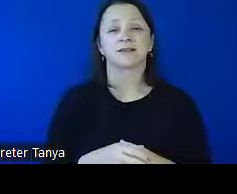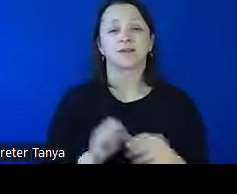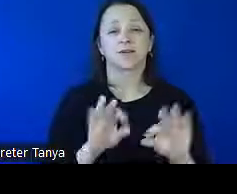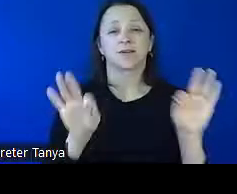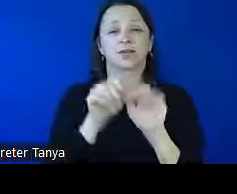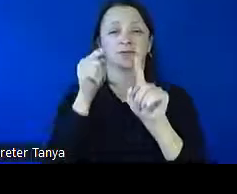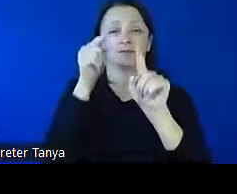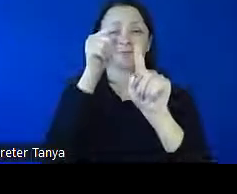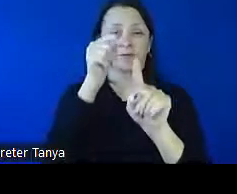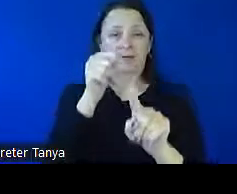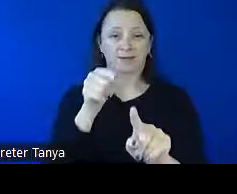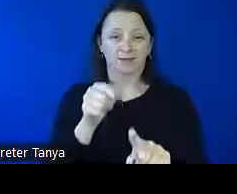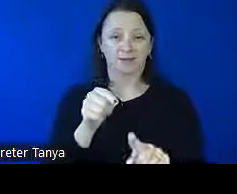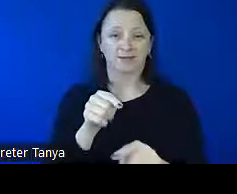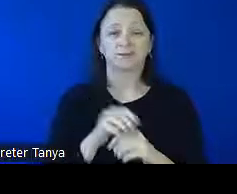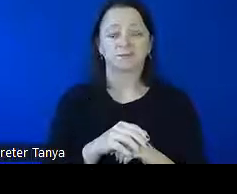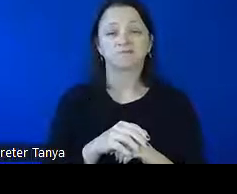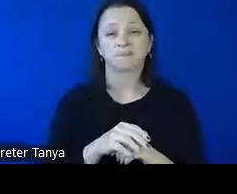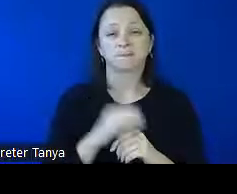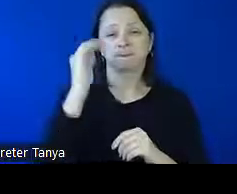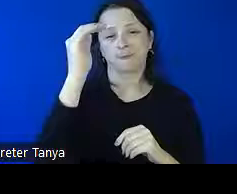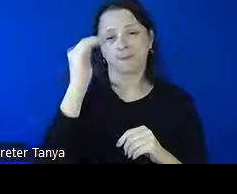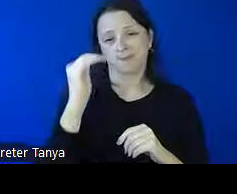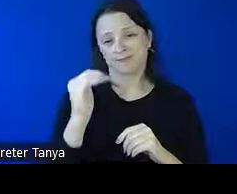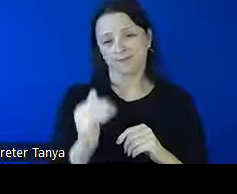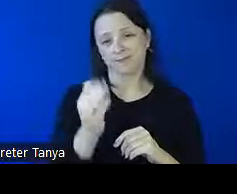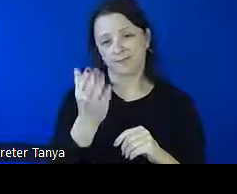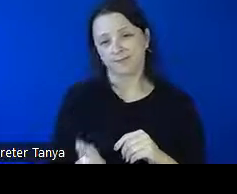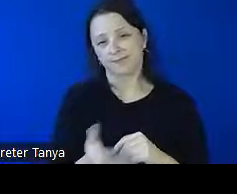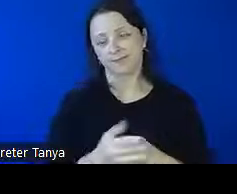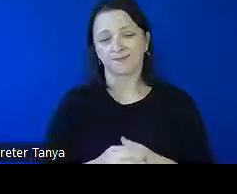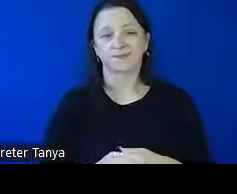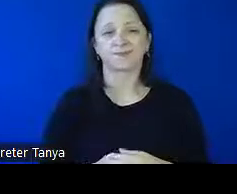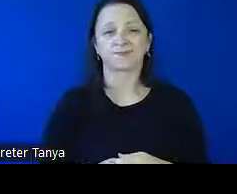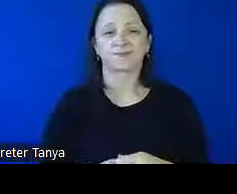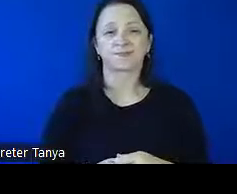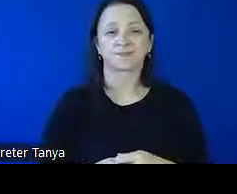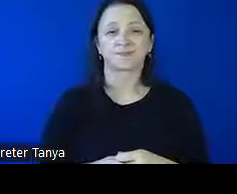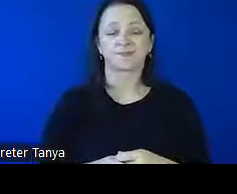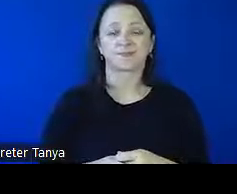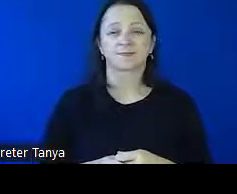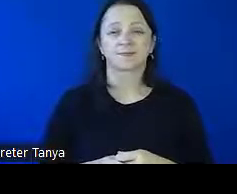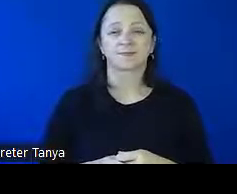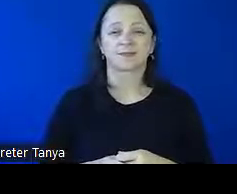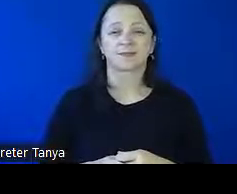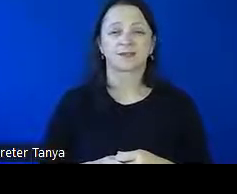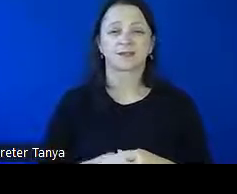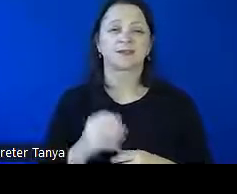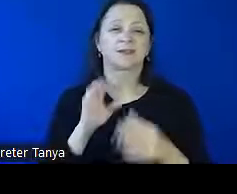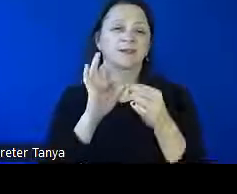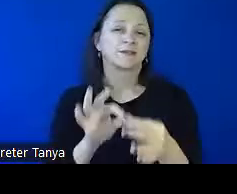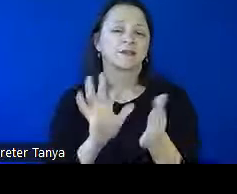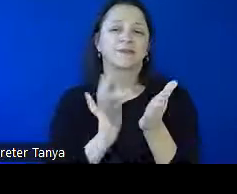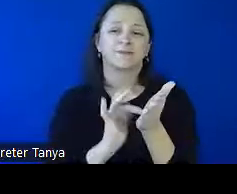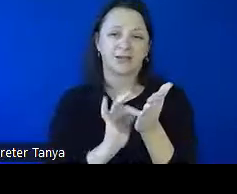that we can see in that decision aid is information about medication,